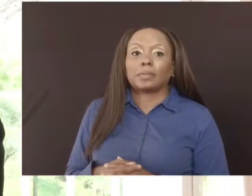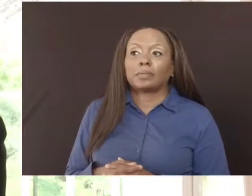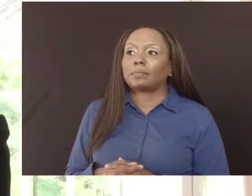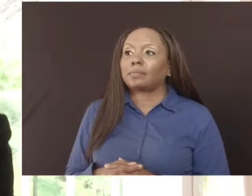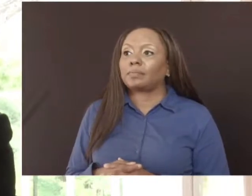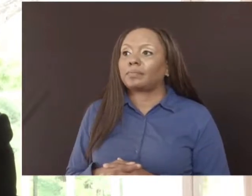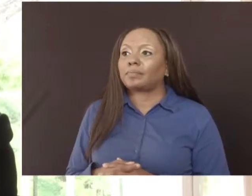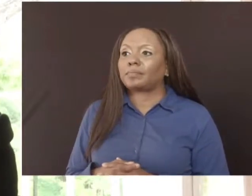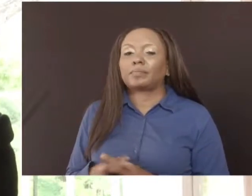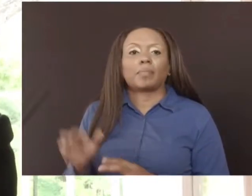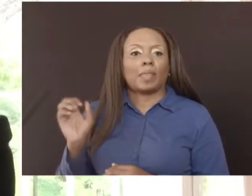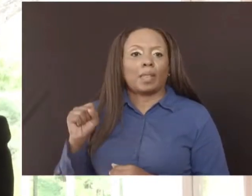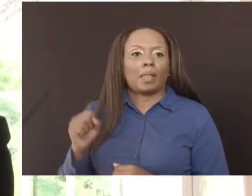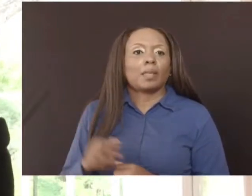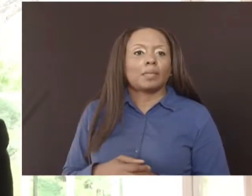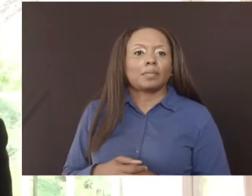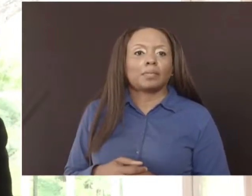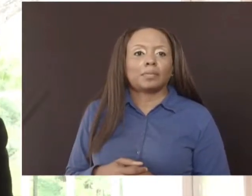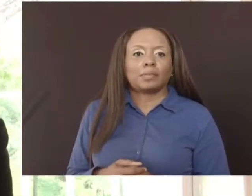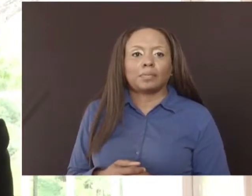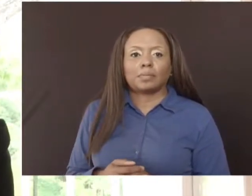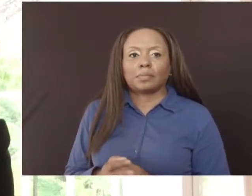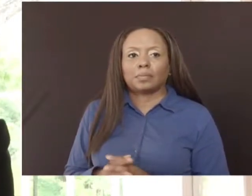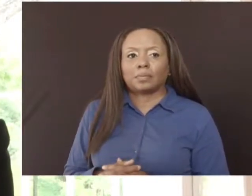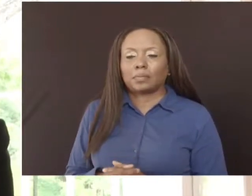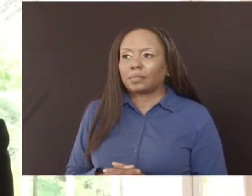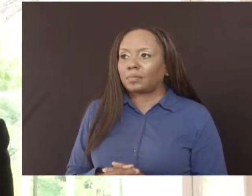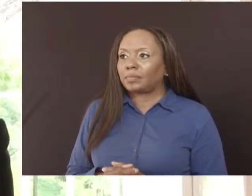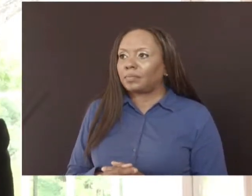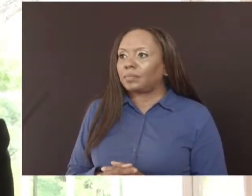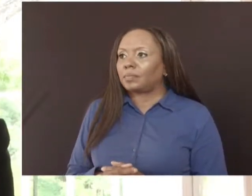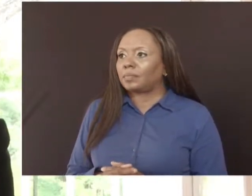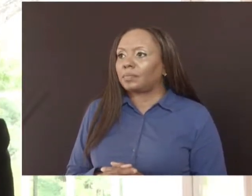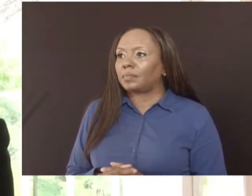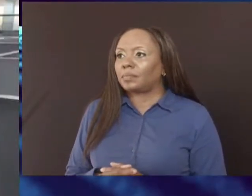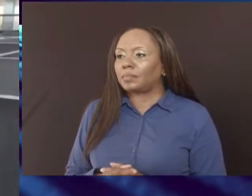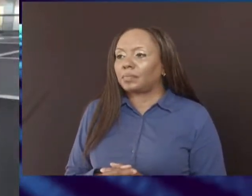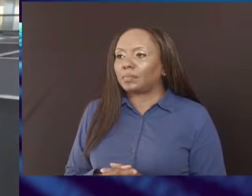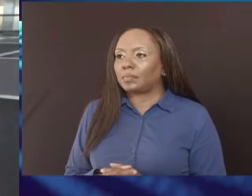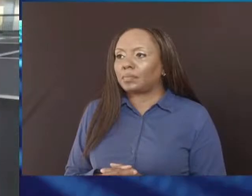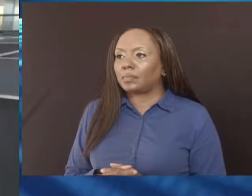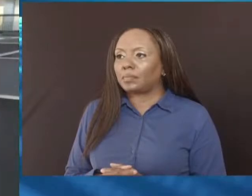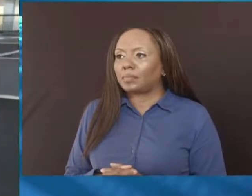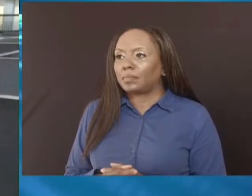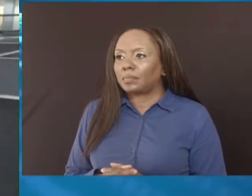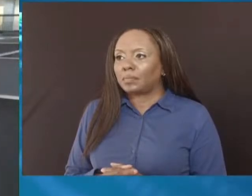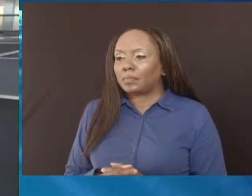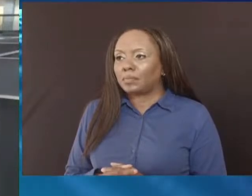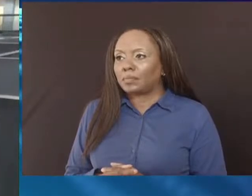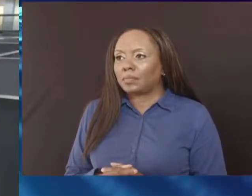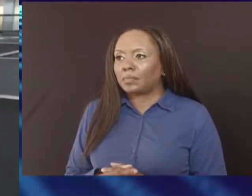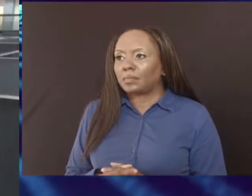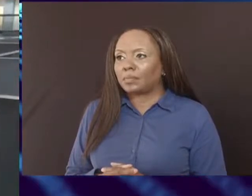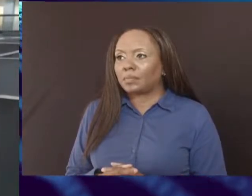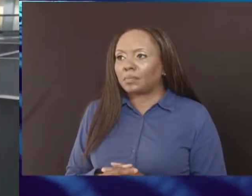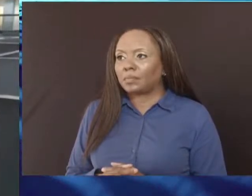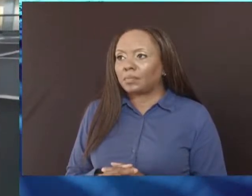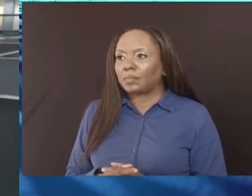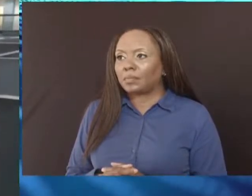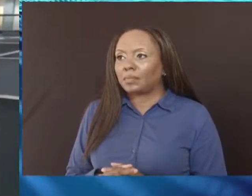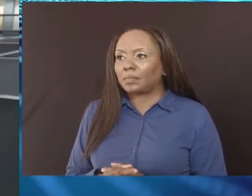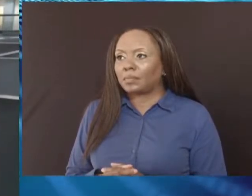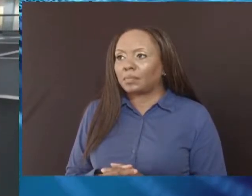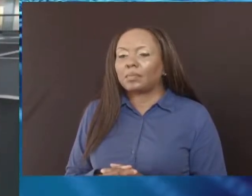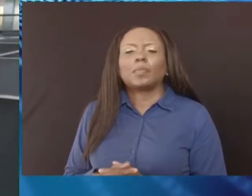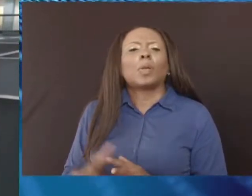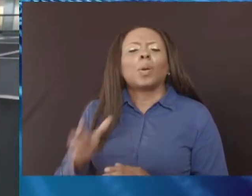Yes, please. I just want to find out what I should do this first. Just want to find out the same ankle monitors. How